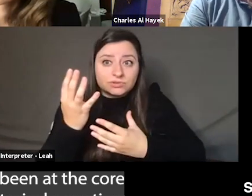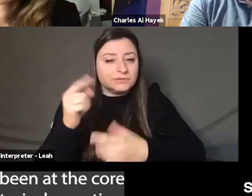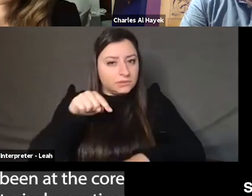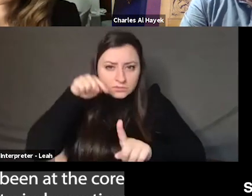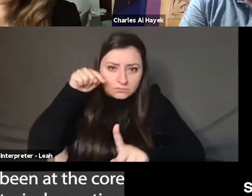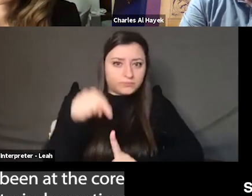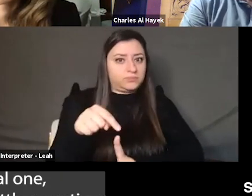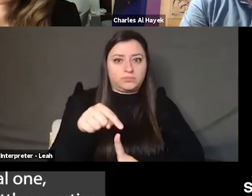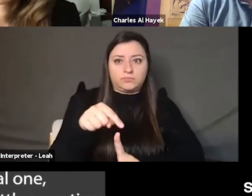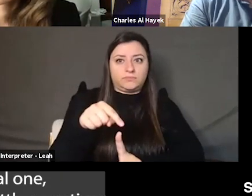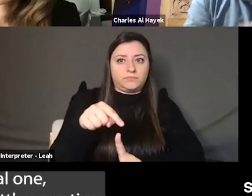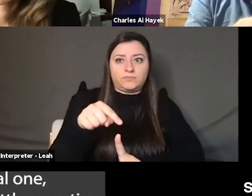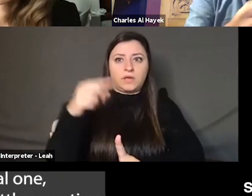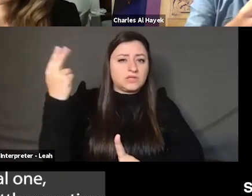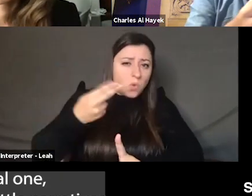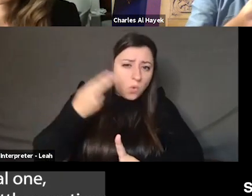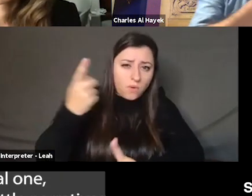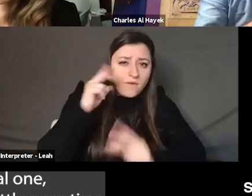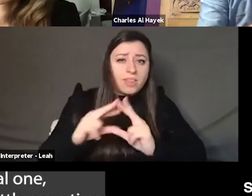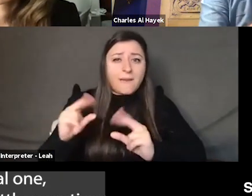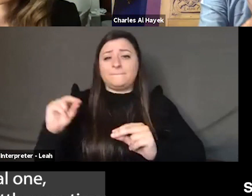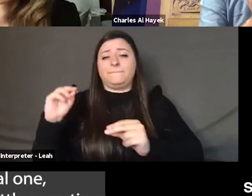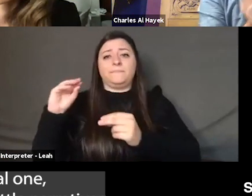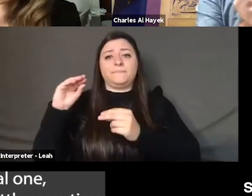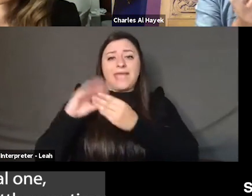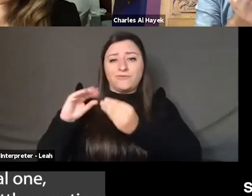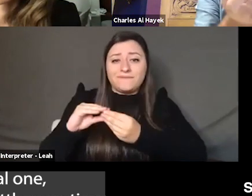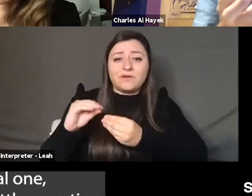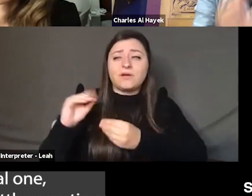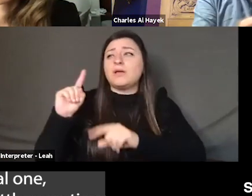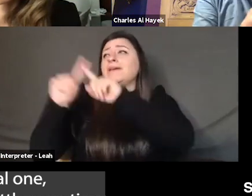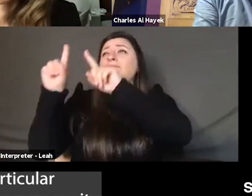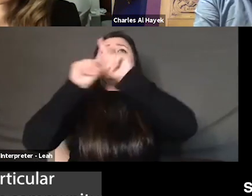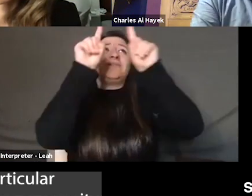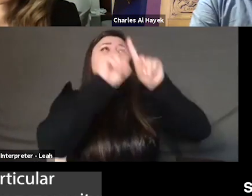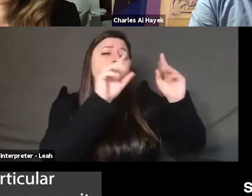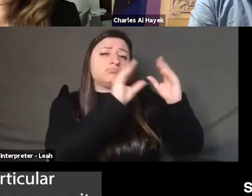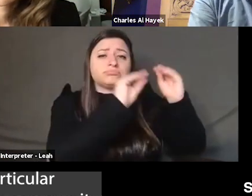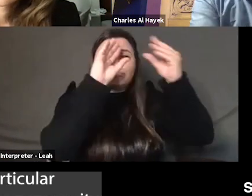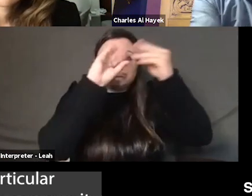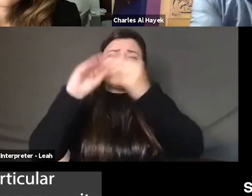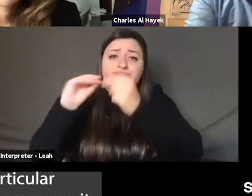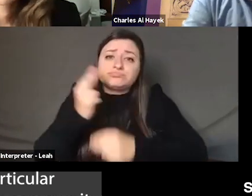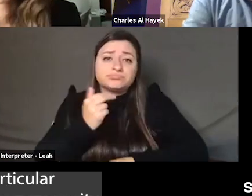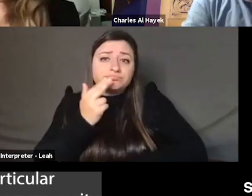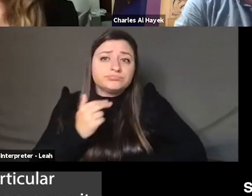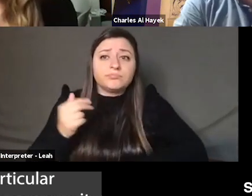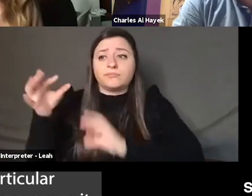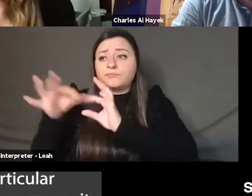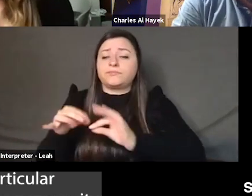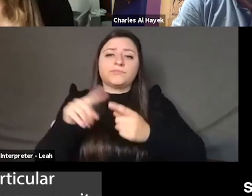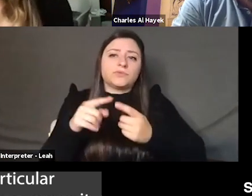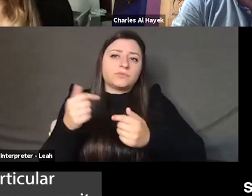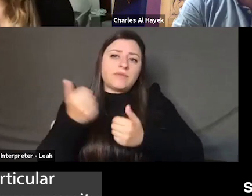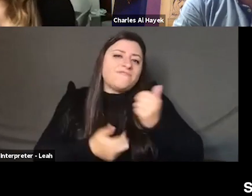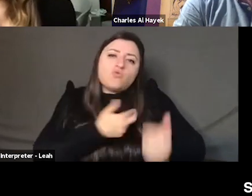Lebanese historical narrative, the official one, or the different little narratives that are particular to every